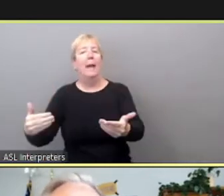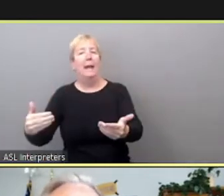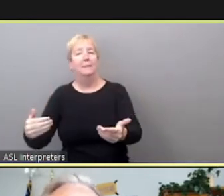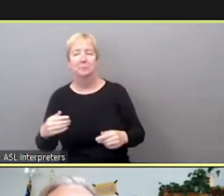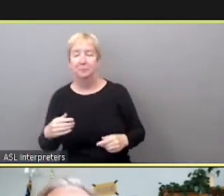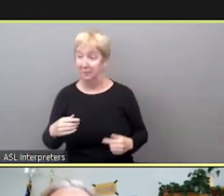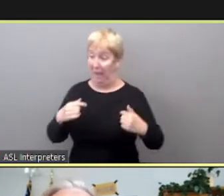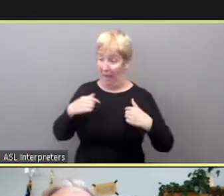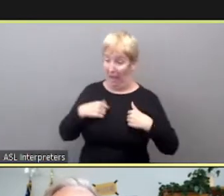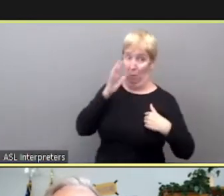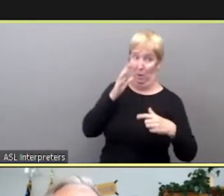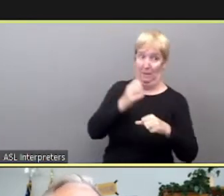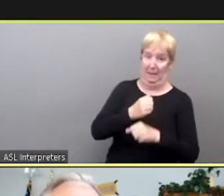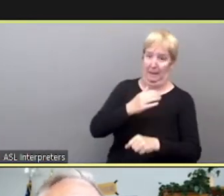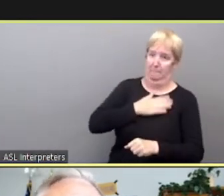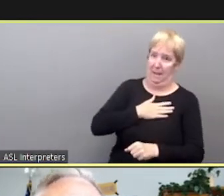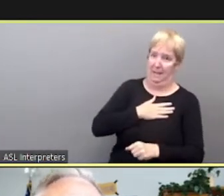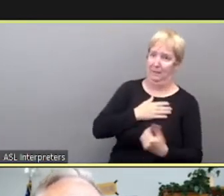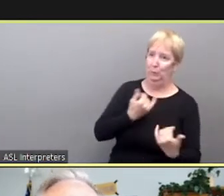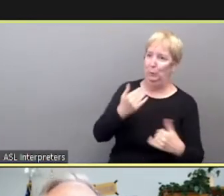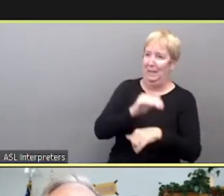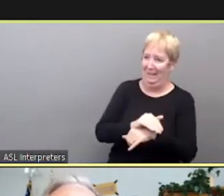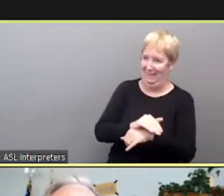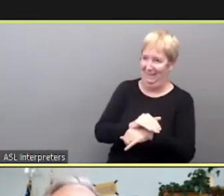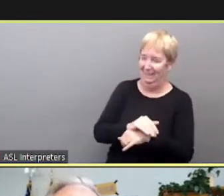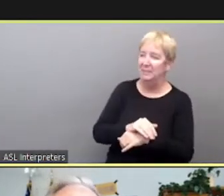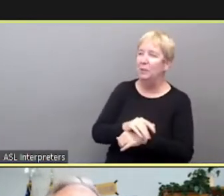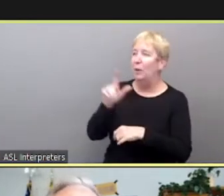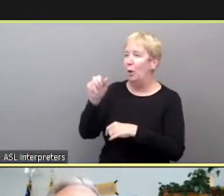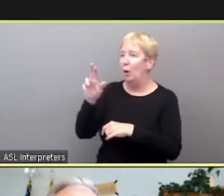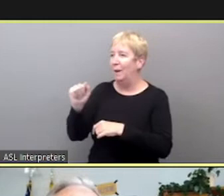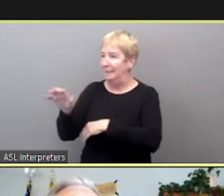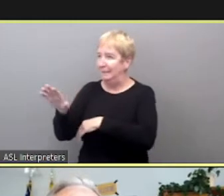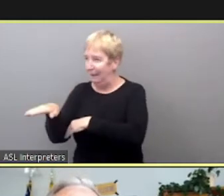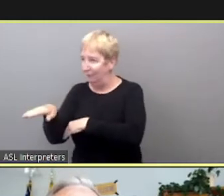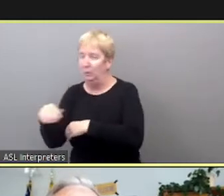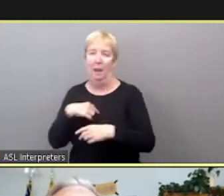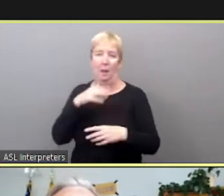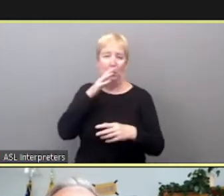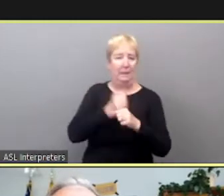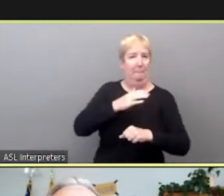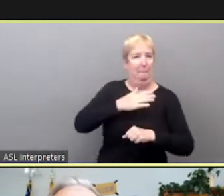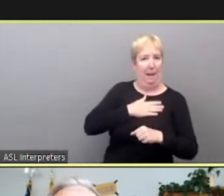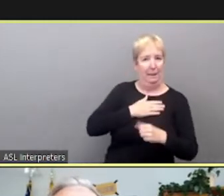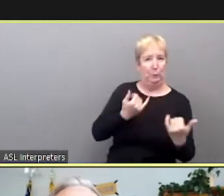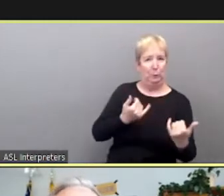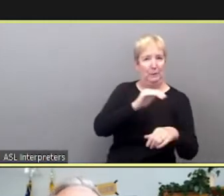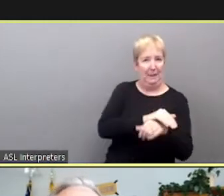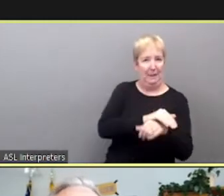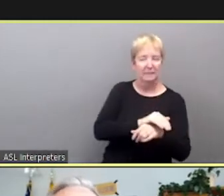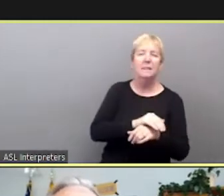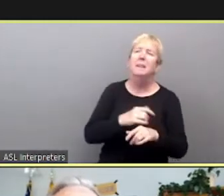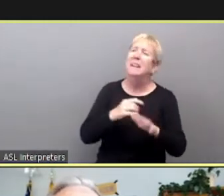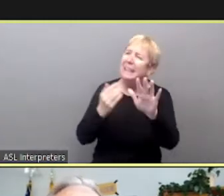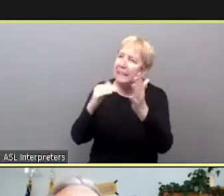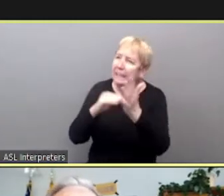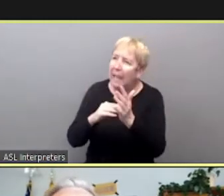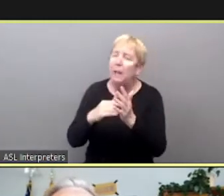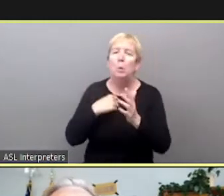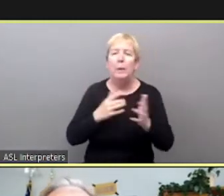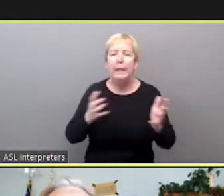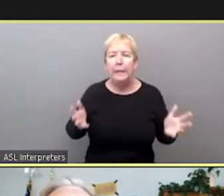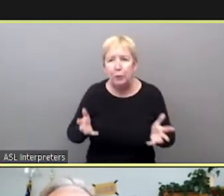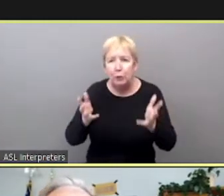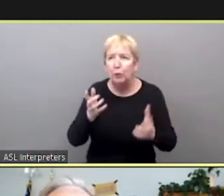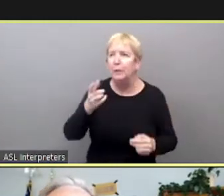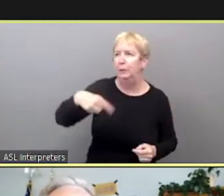press conference, because that was the only time I could do it. And we do encourage people, particularly with risk factors or older. I like